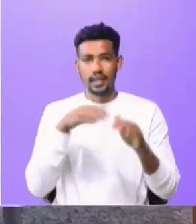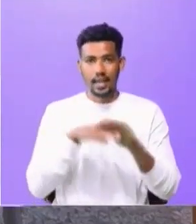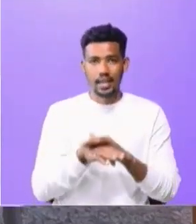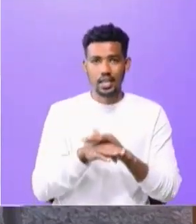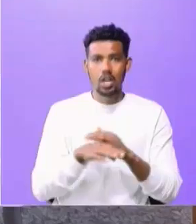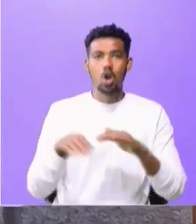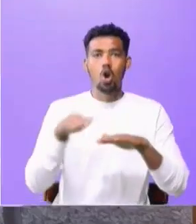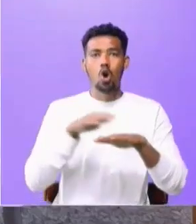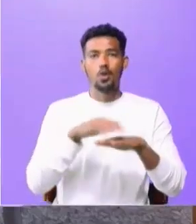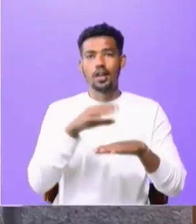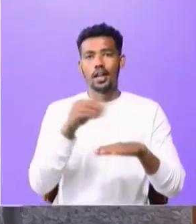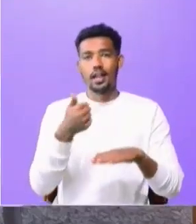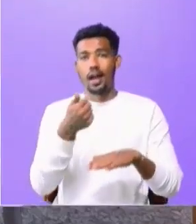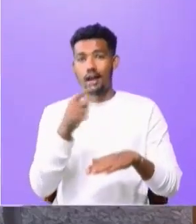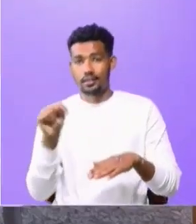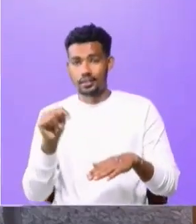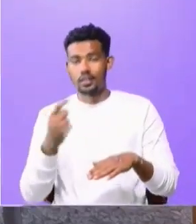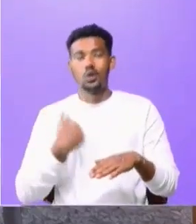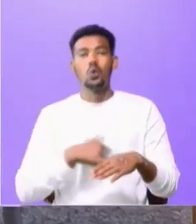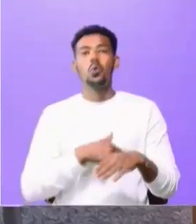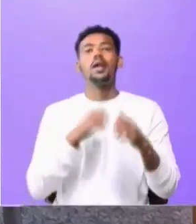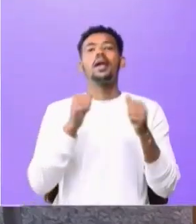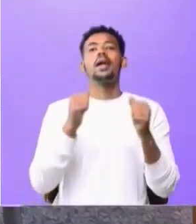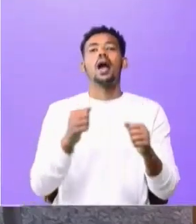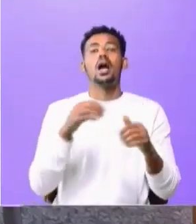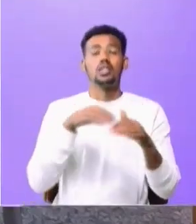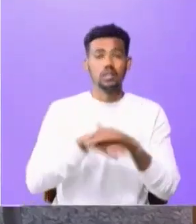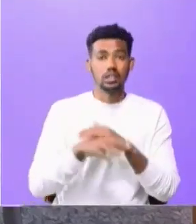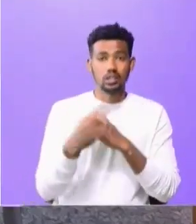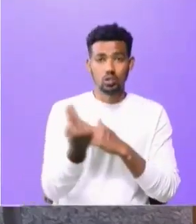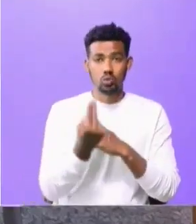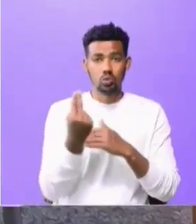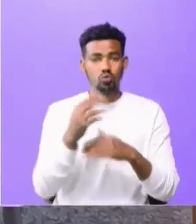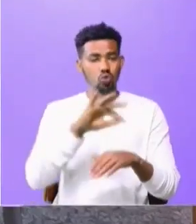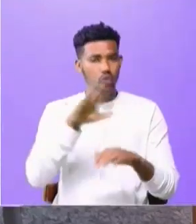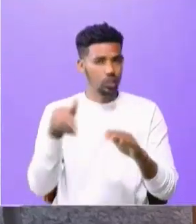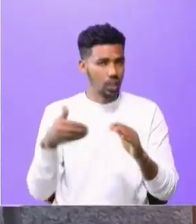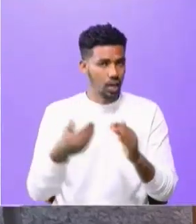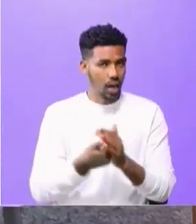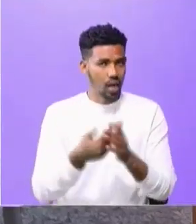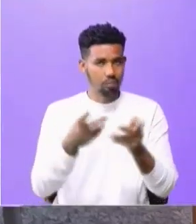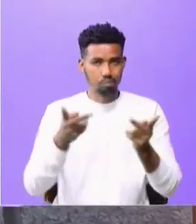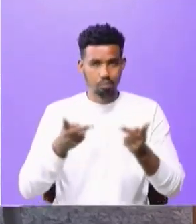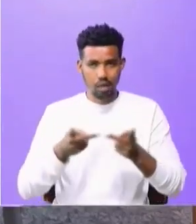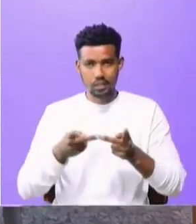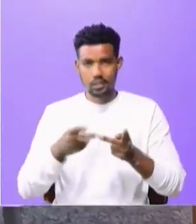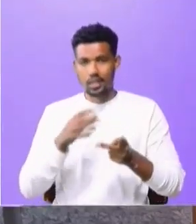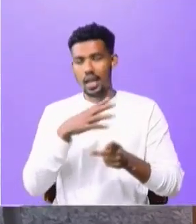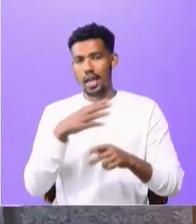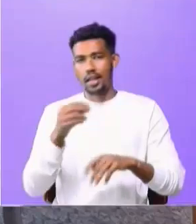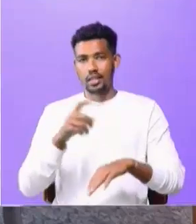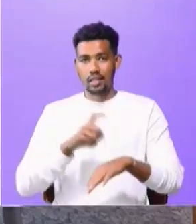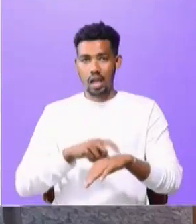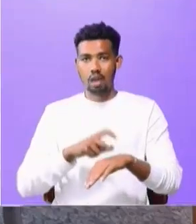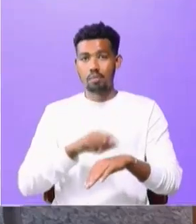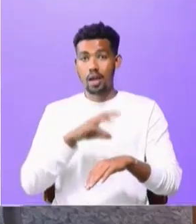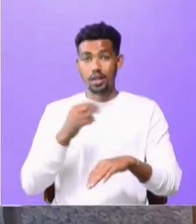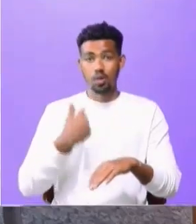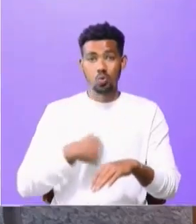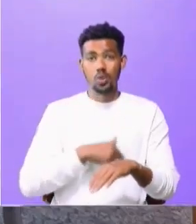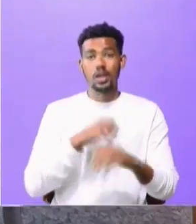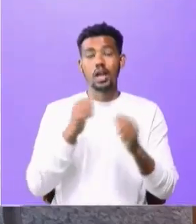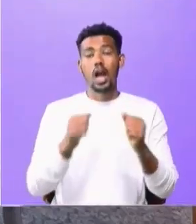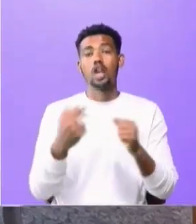on, and at. We can use in for general, places, and time, and also we can